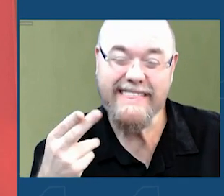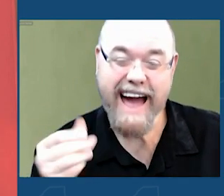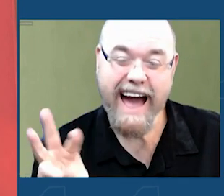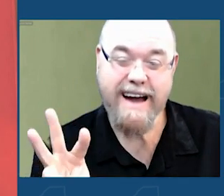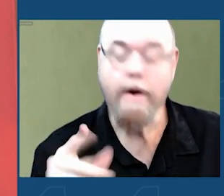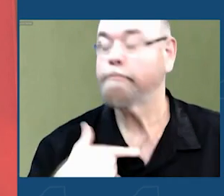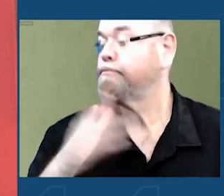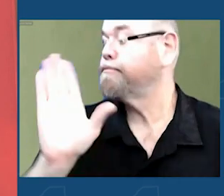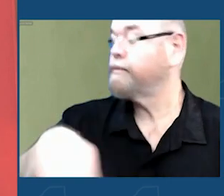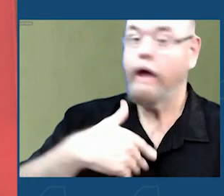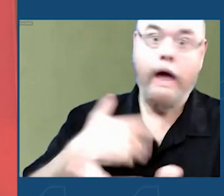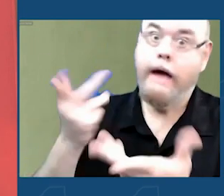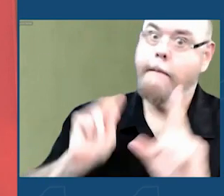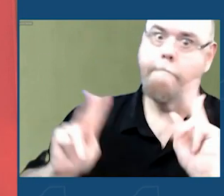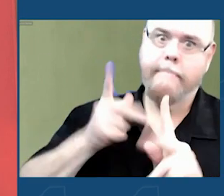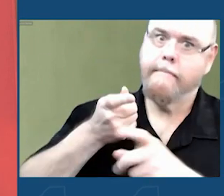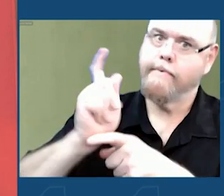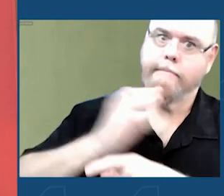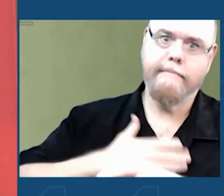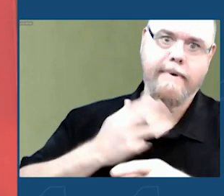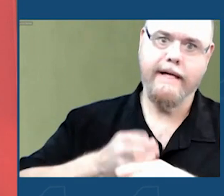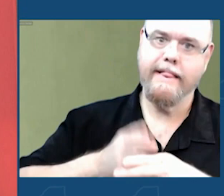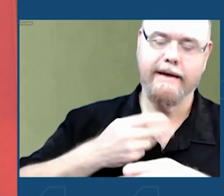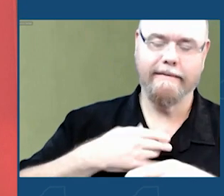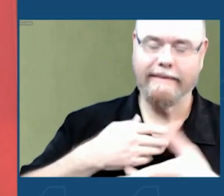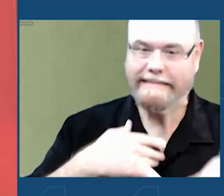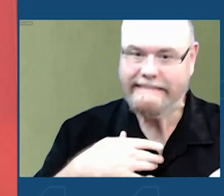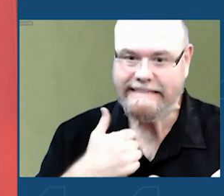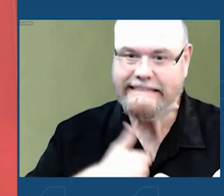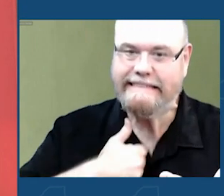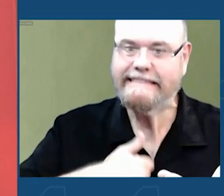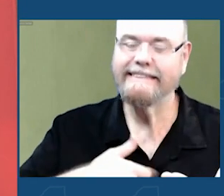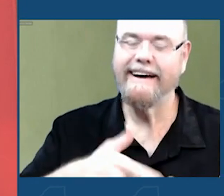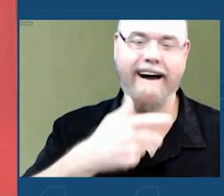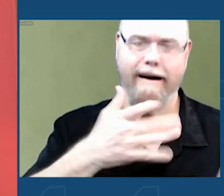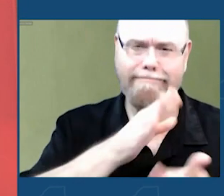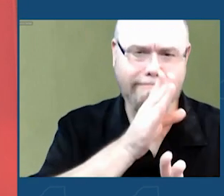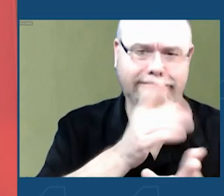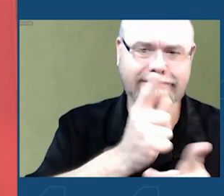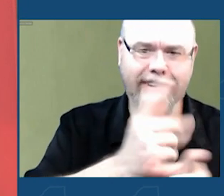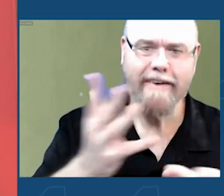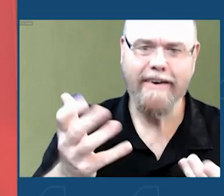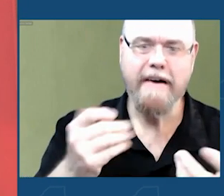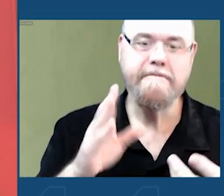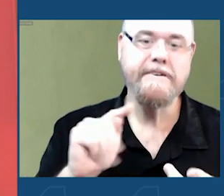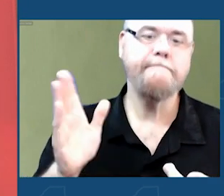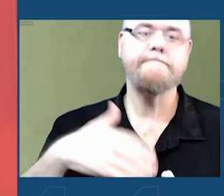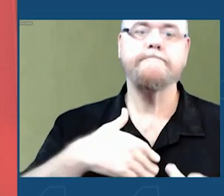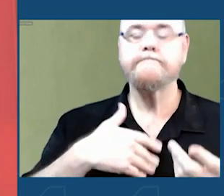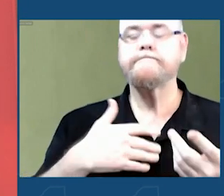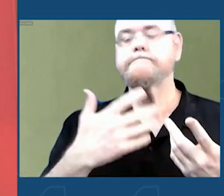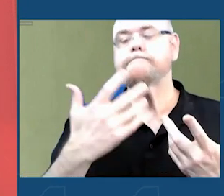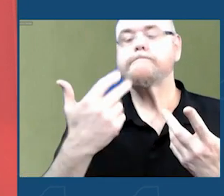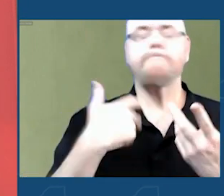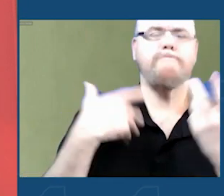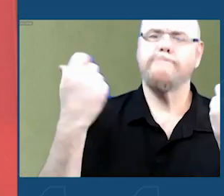Shade, so I'm always going to make sure I get it right. Thank you. I cannot wait to come visit. There's so many incredible things going on in Harlem. I will say